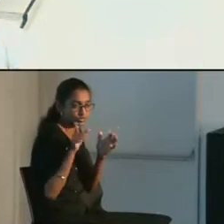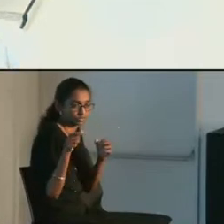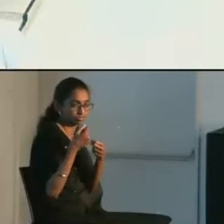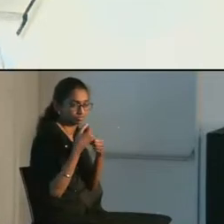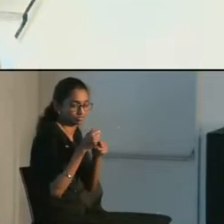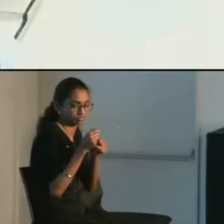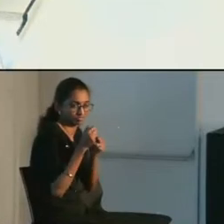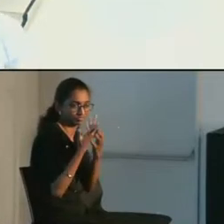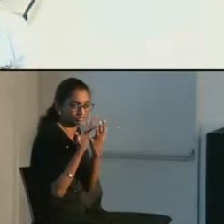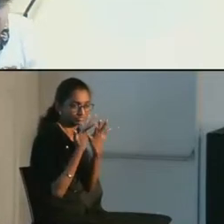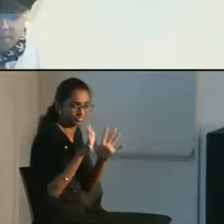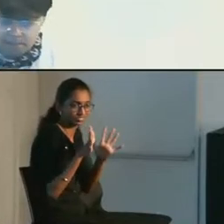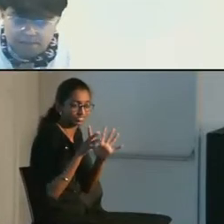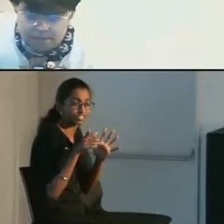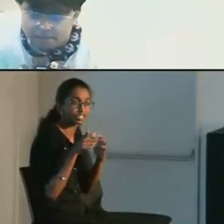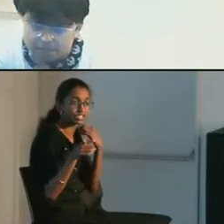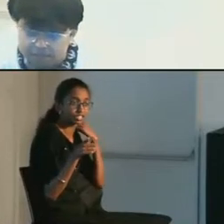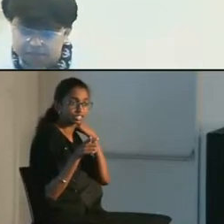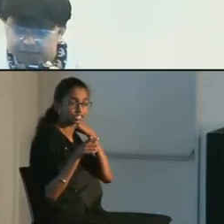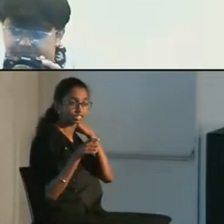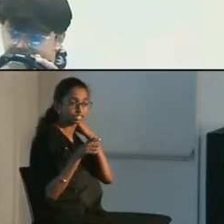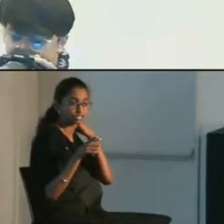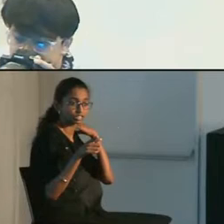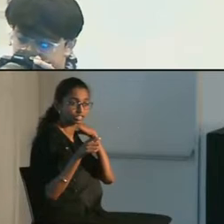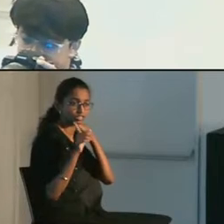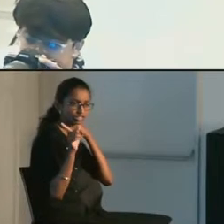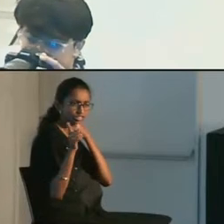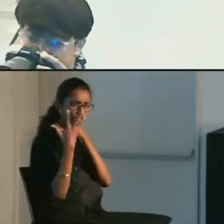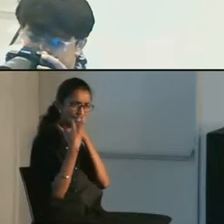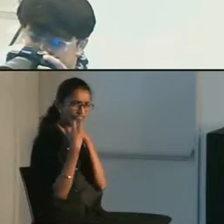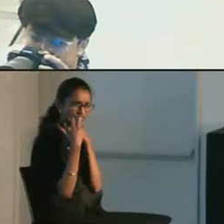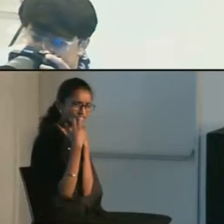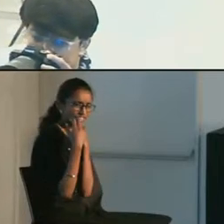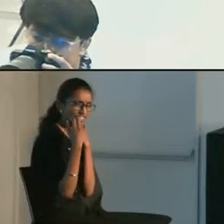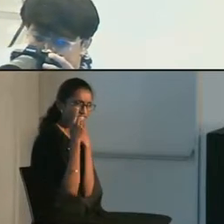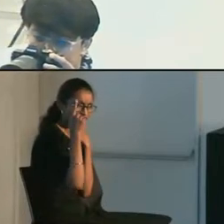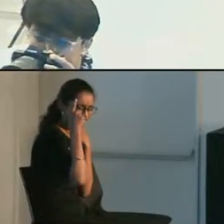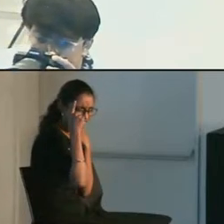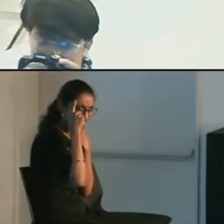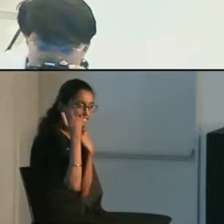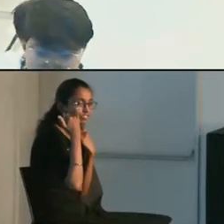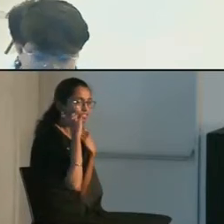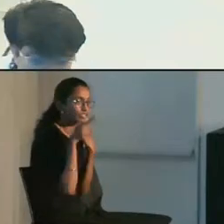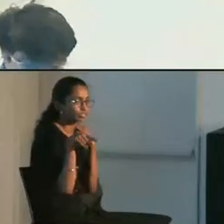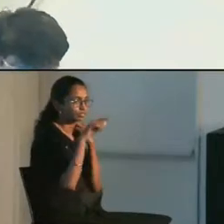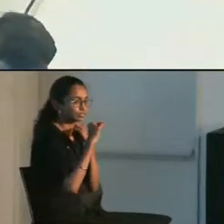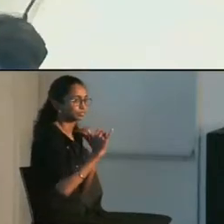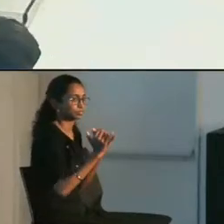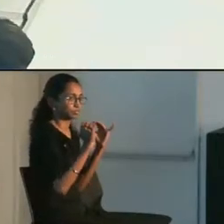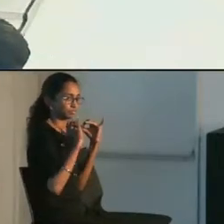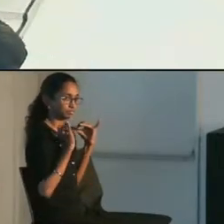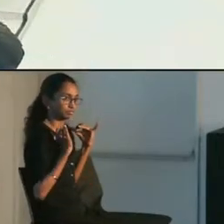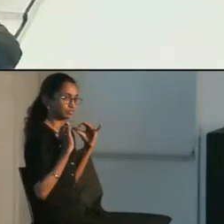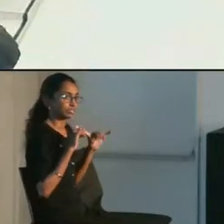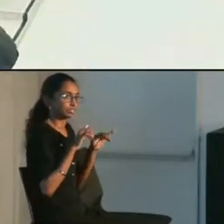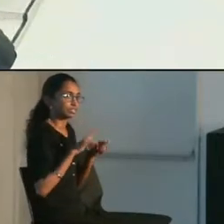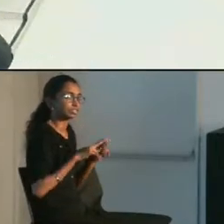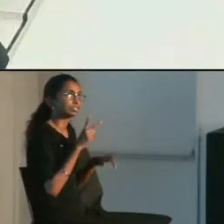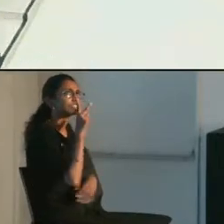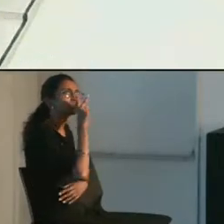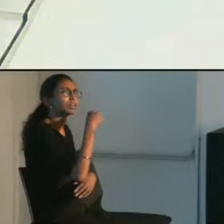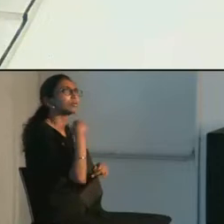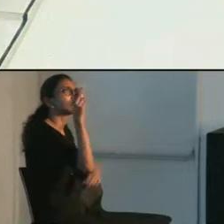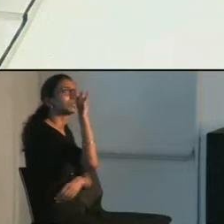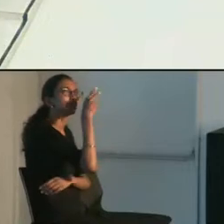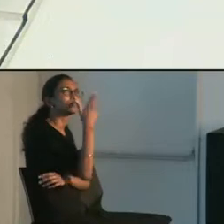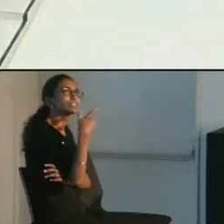create them, do you ever wonder, saying, every time you step back, right, to like look at what you've